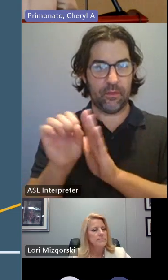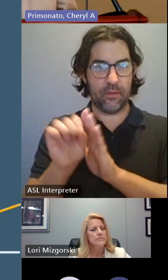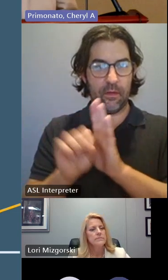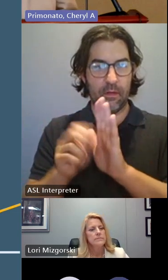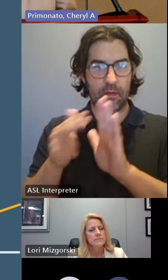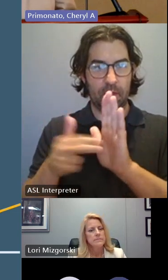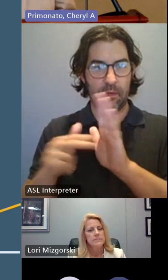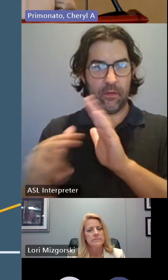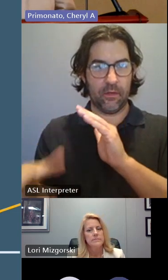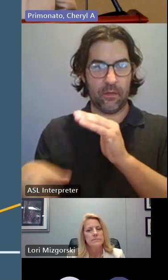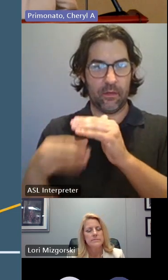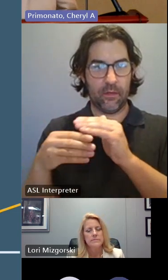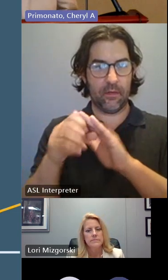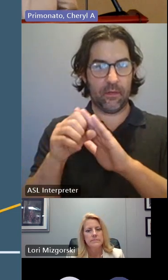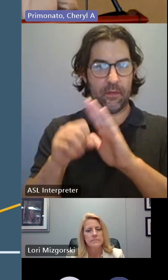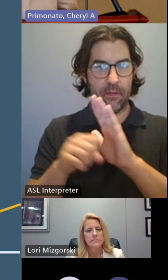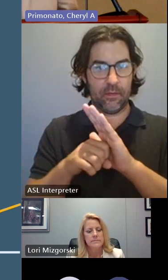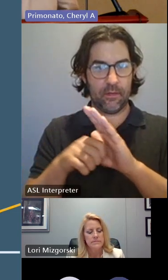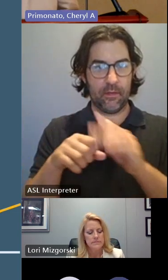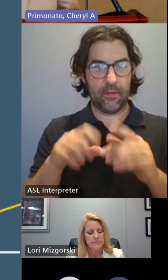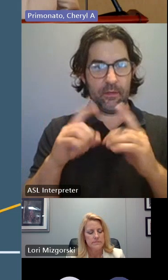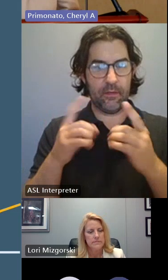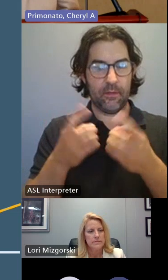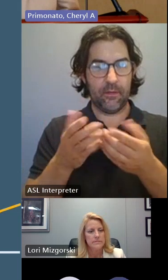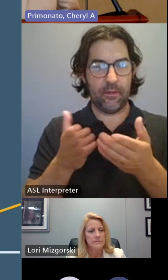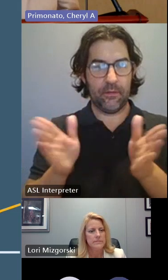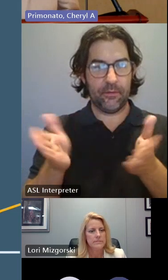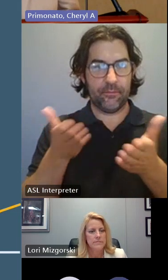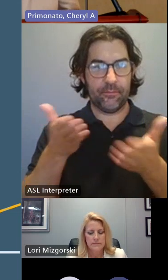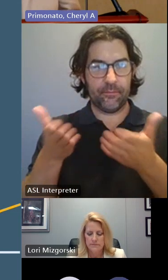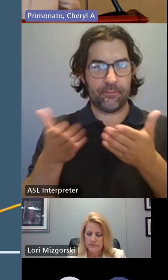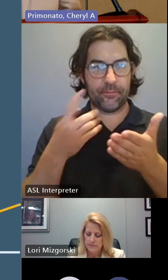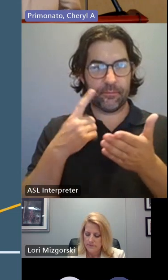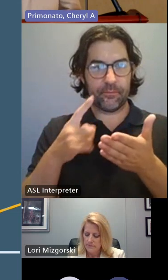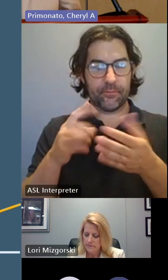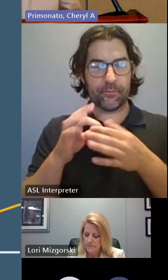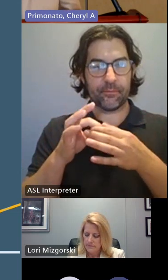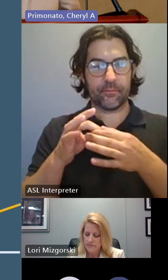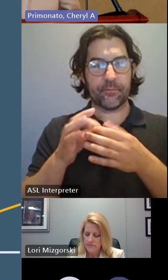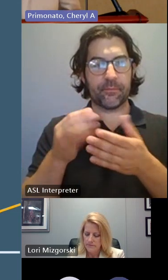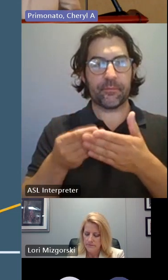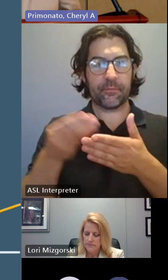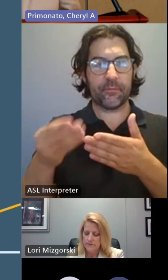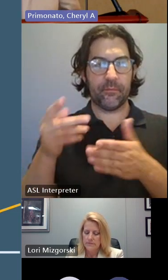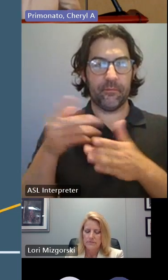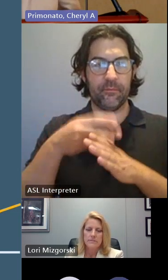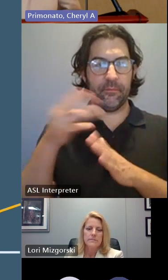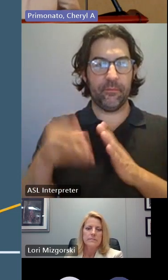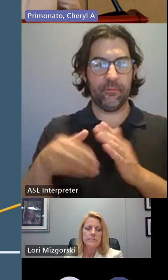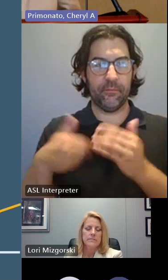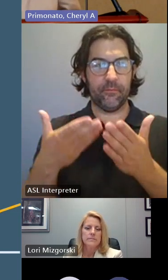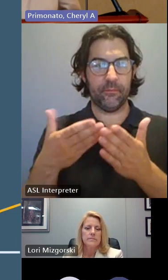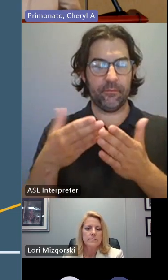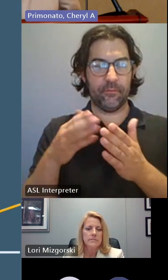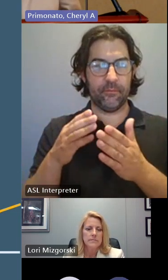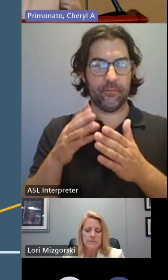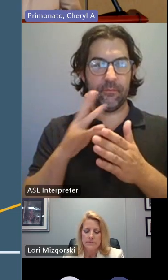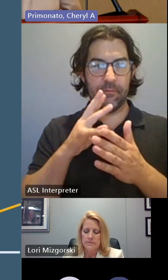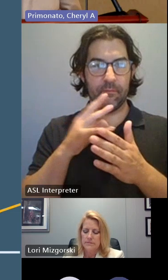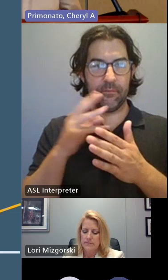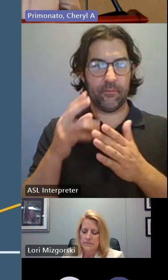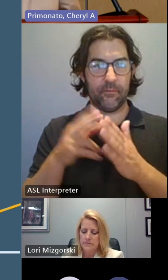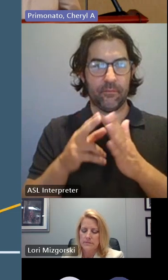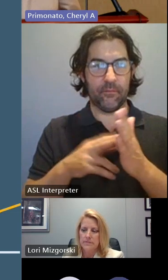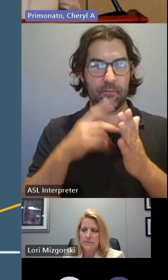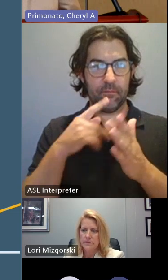The Commonwealth of Pennsylvania Department of General Services Cooperative Purchasing Program has awarded a bottled water contract to